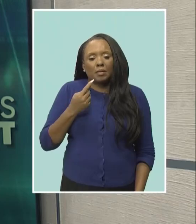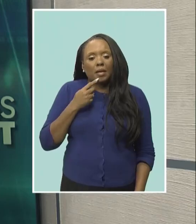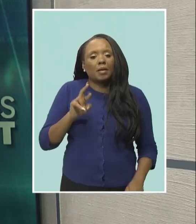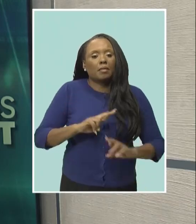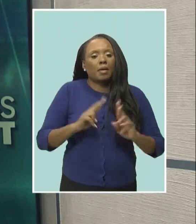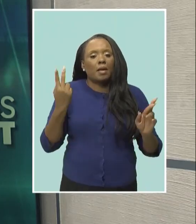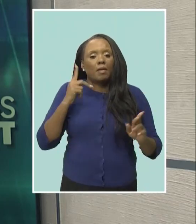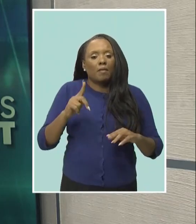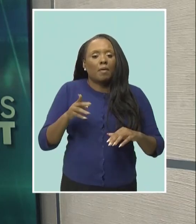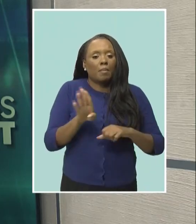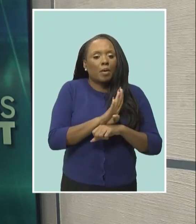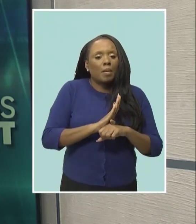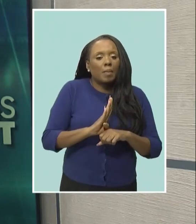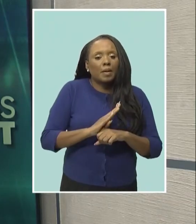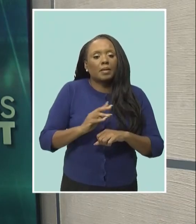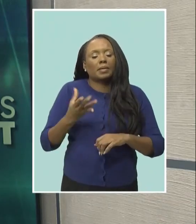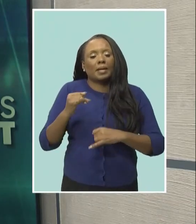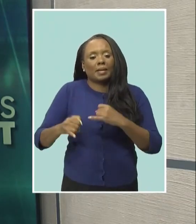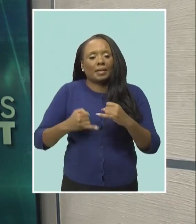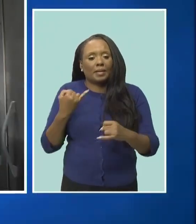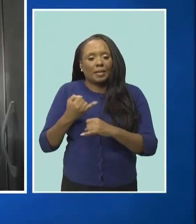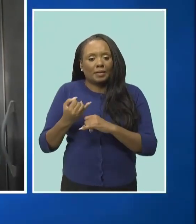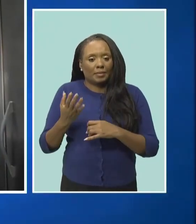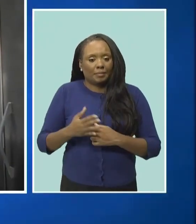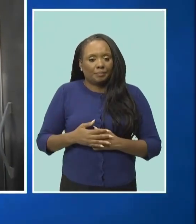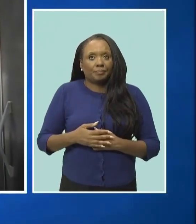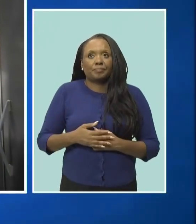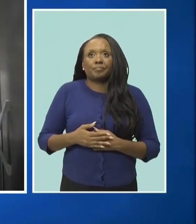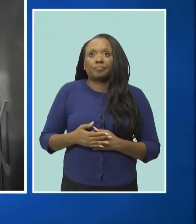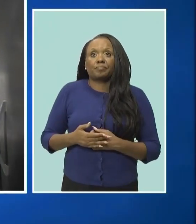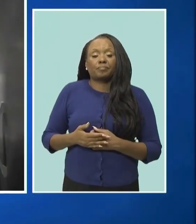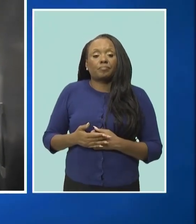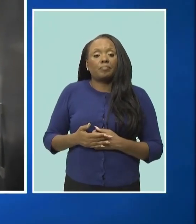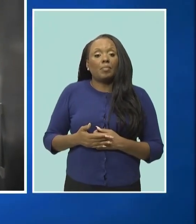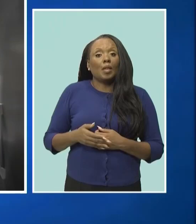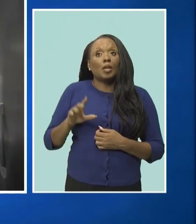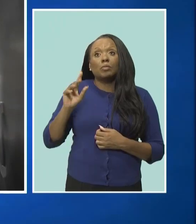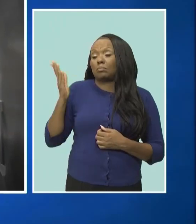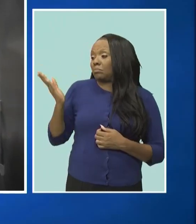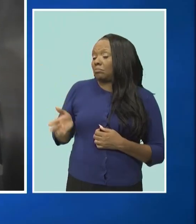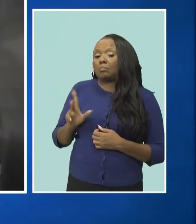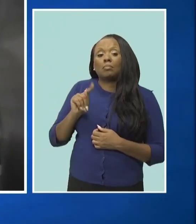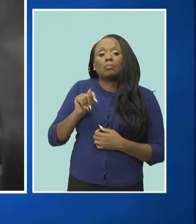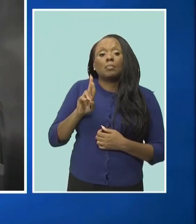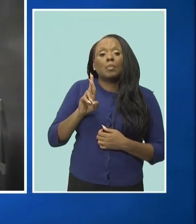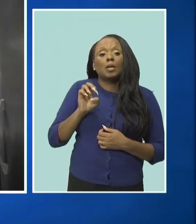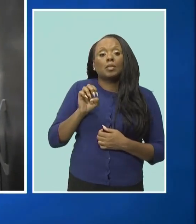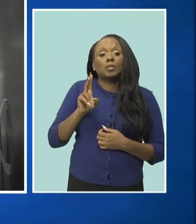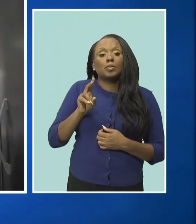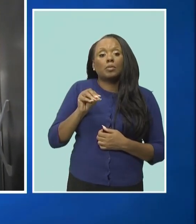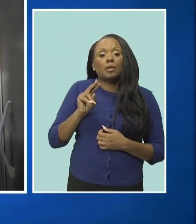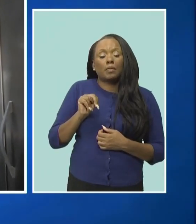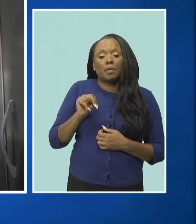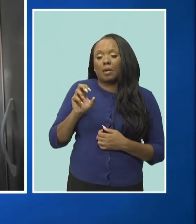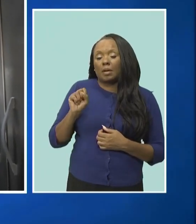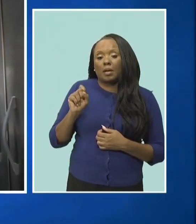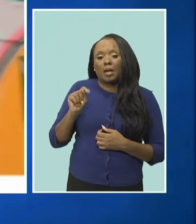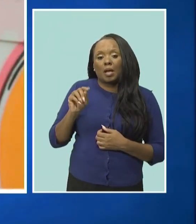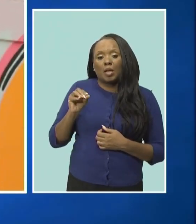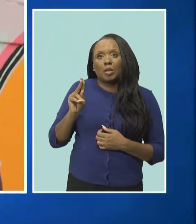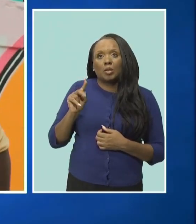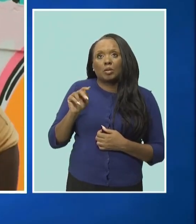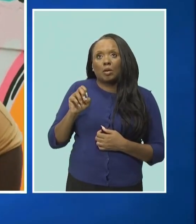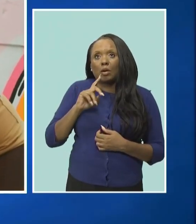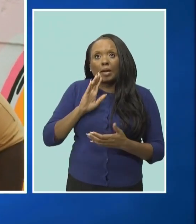markets. Crystal Hoyt has the details. Local chef Trevon Stout has been cooking up more than food in the